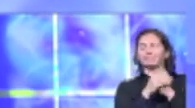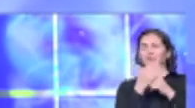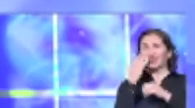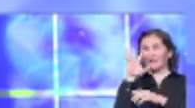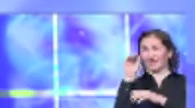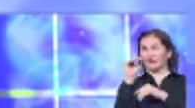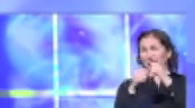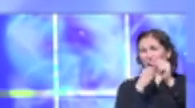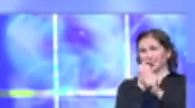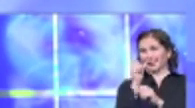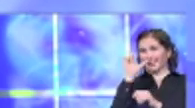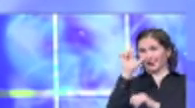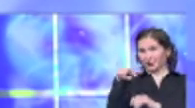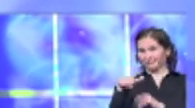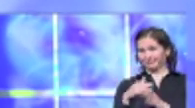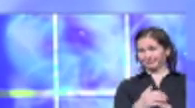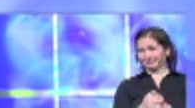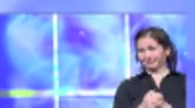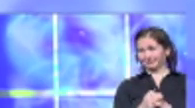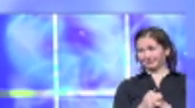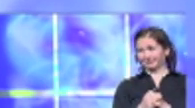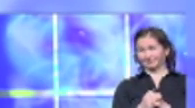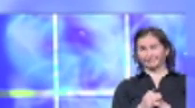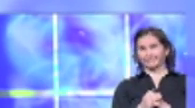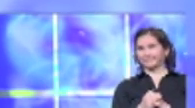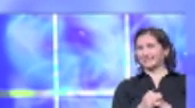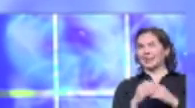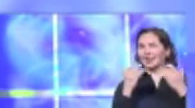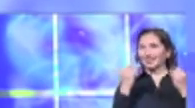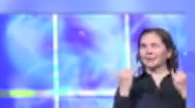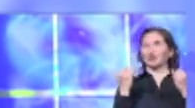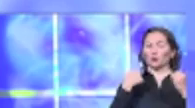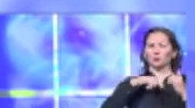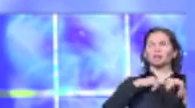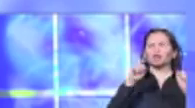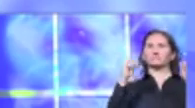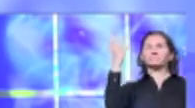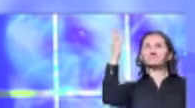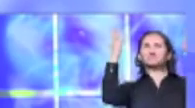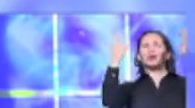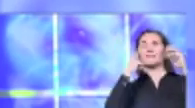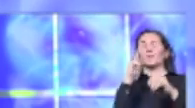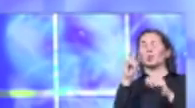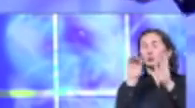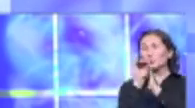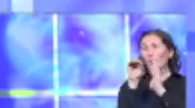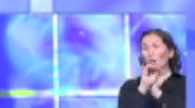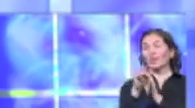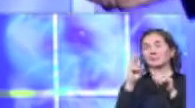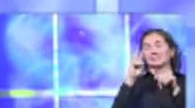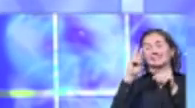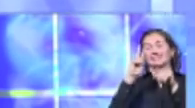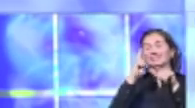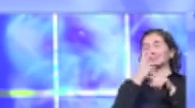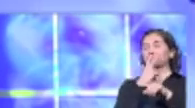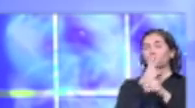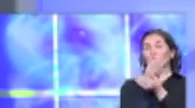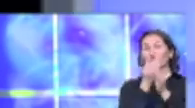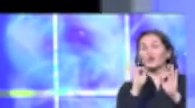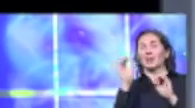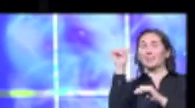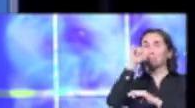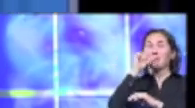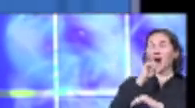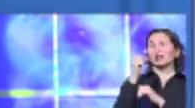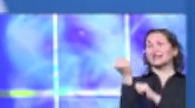later, let's hoop and holler for New Orleans to go smoke-free in the casinos, in the bars, and the